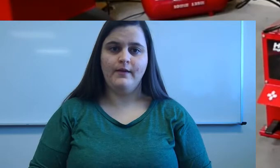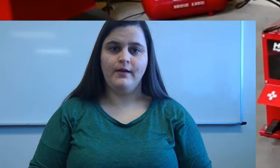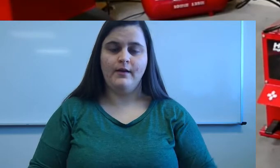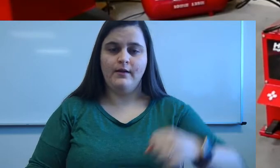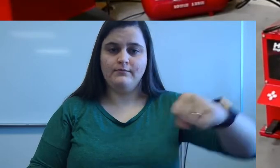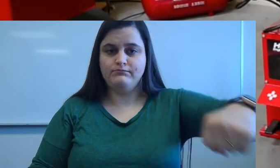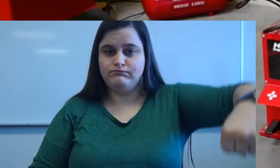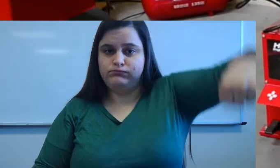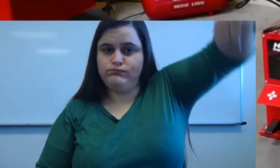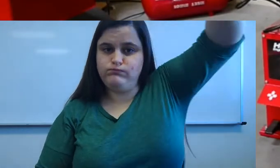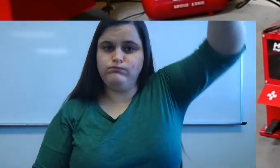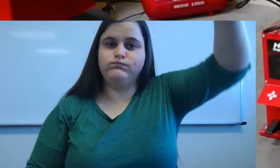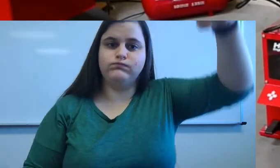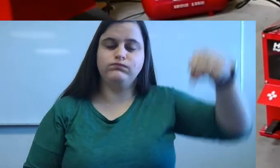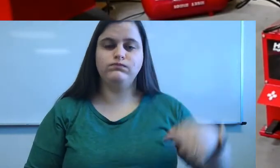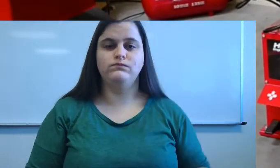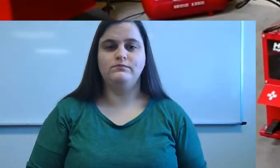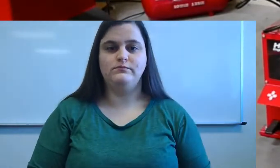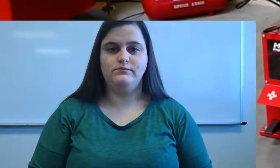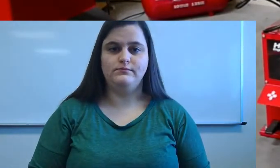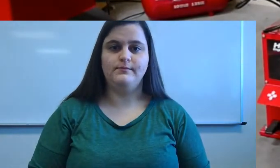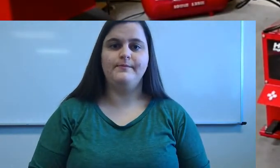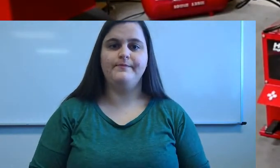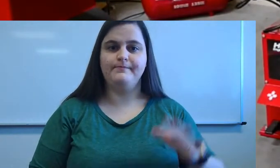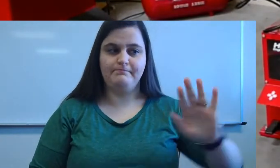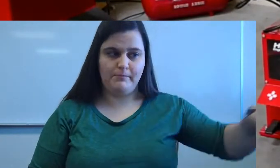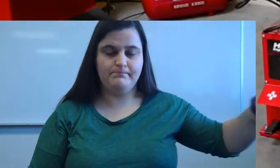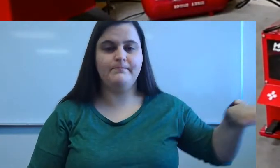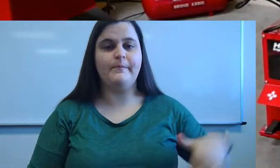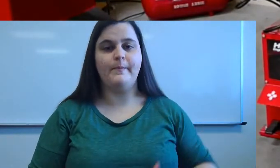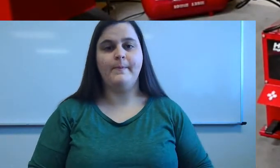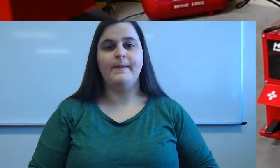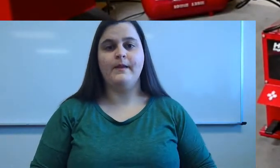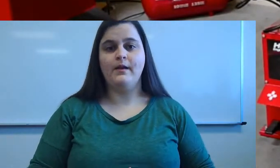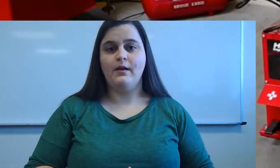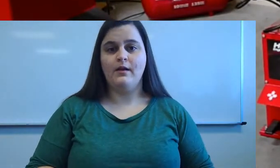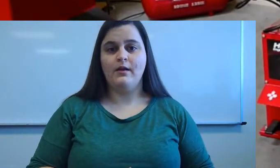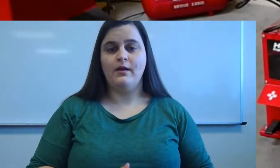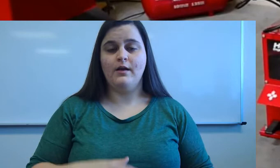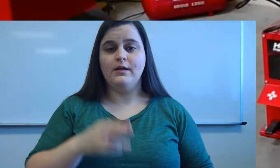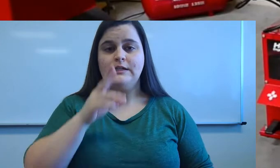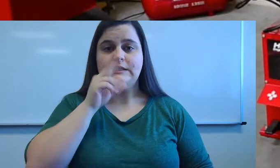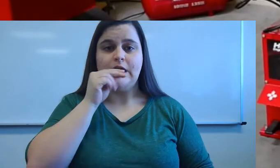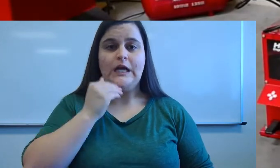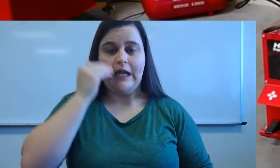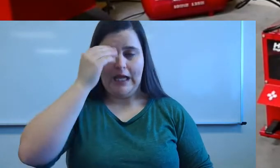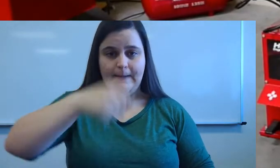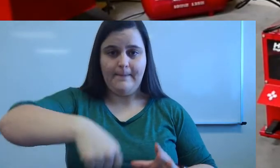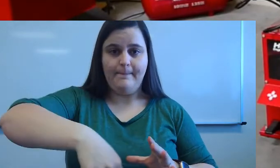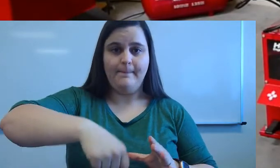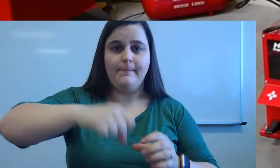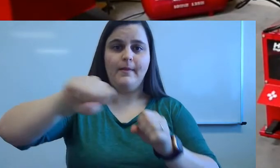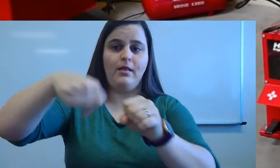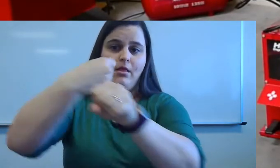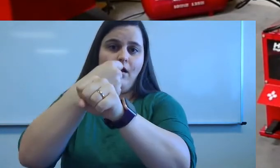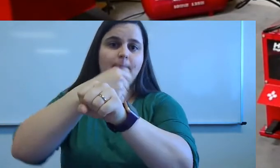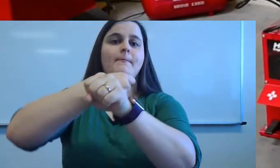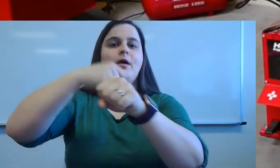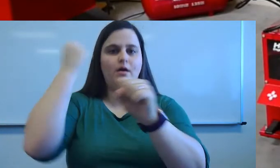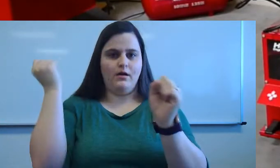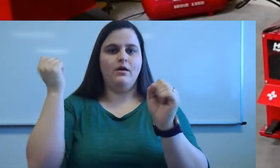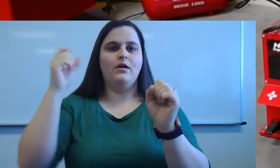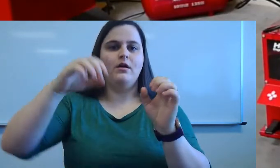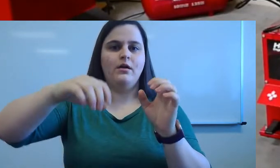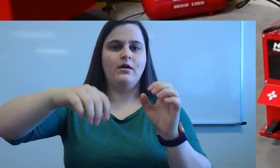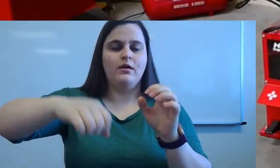and pull our bead lever tool up and out of the way. We're done with our duck head. So we can unlock it.